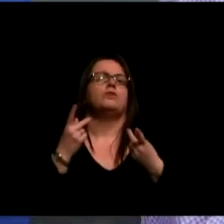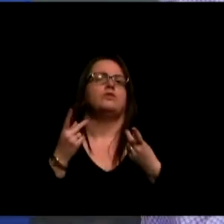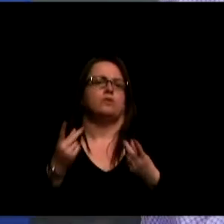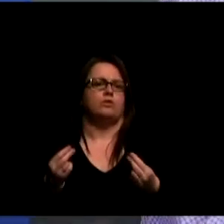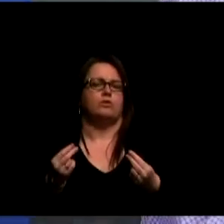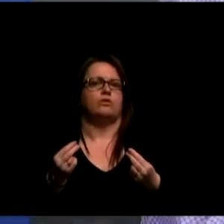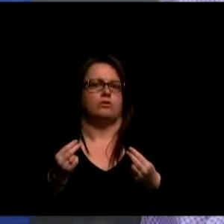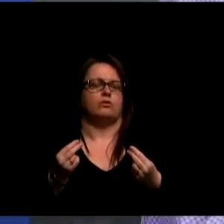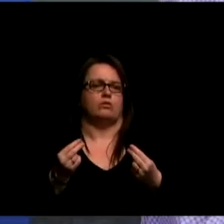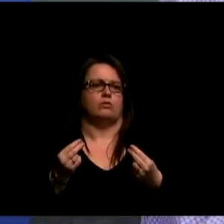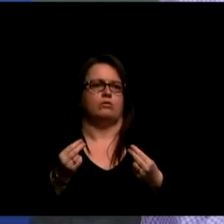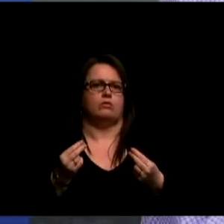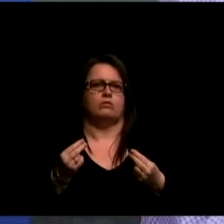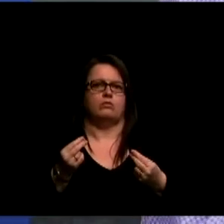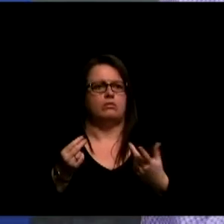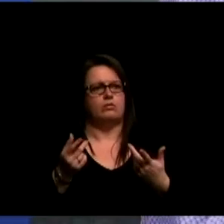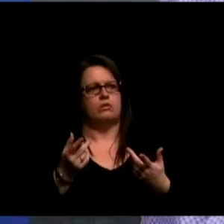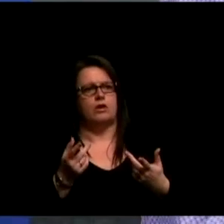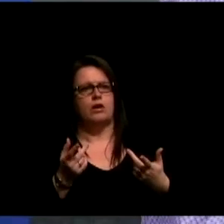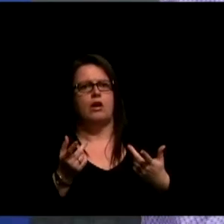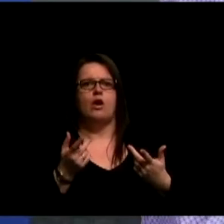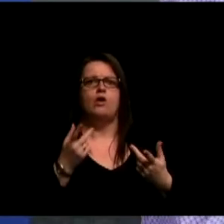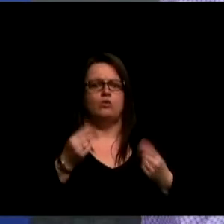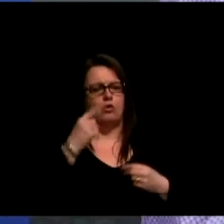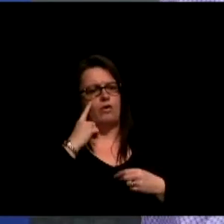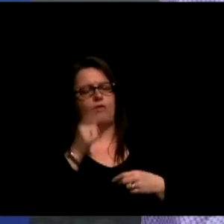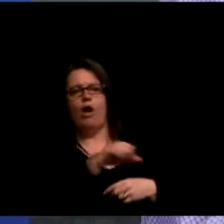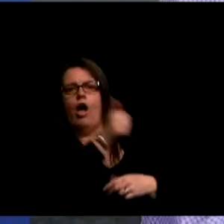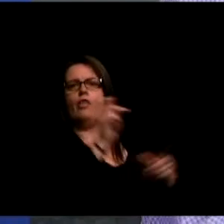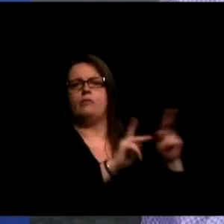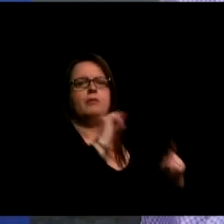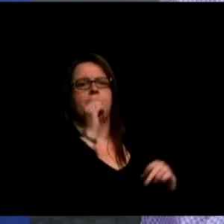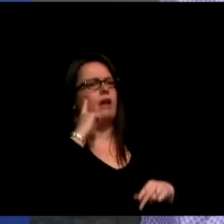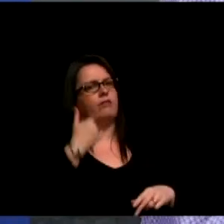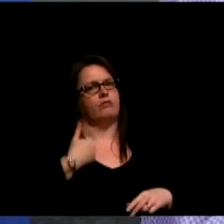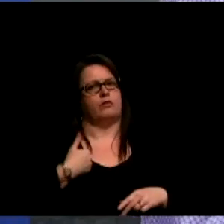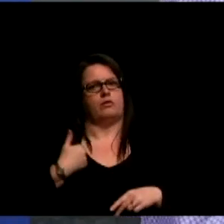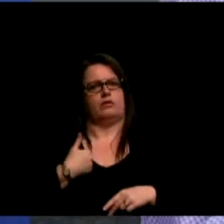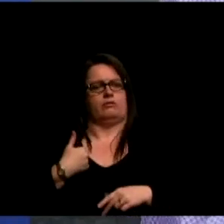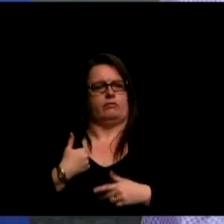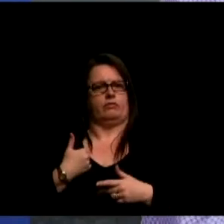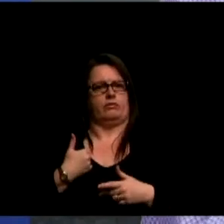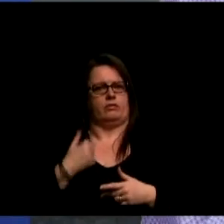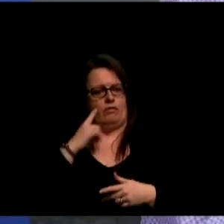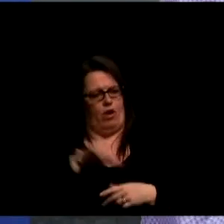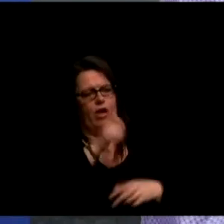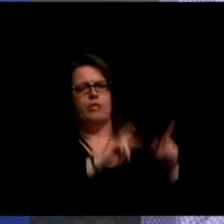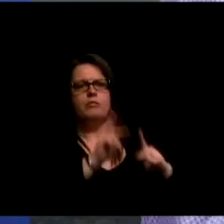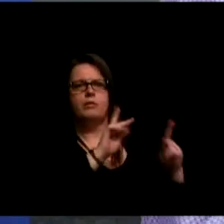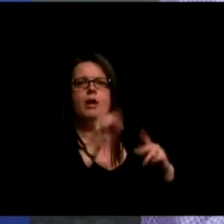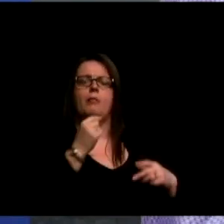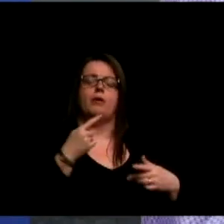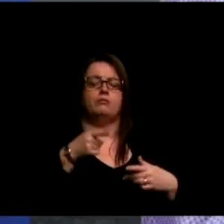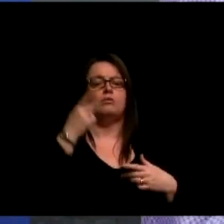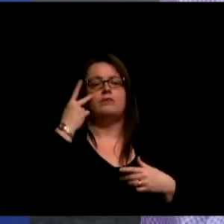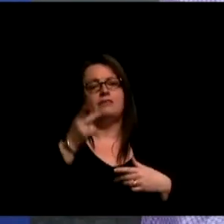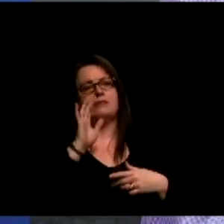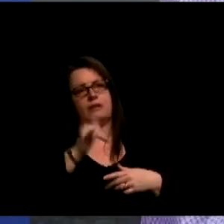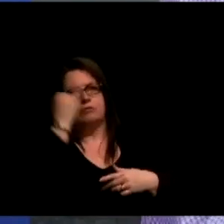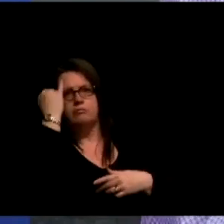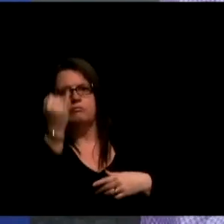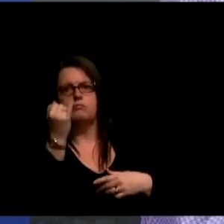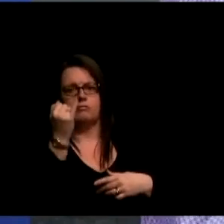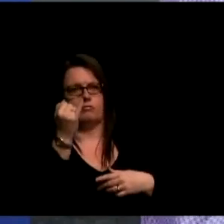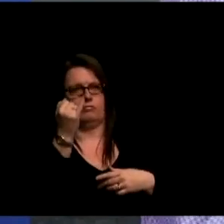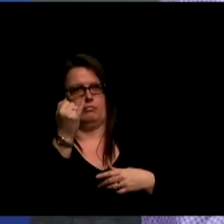others. We are not doing for ourselves. But when you see that concept being